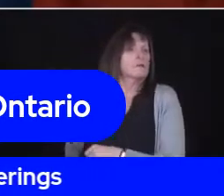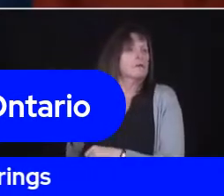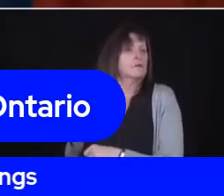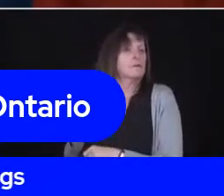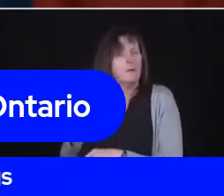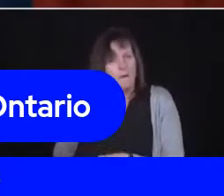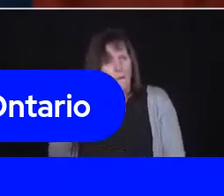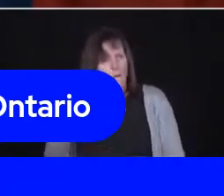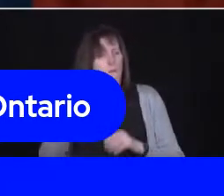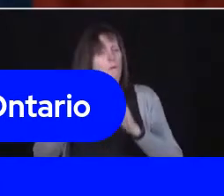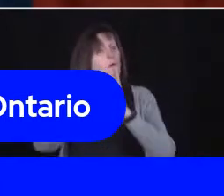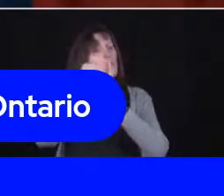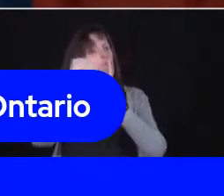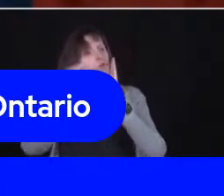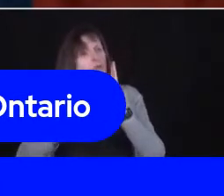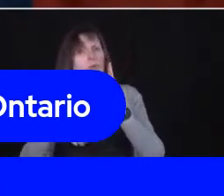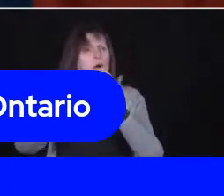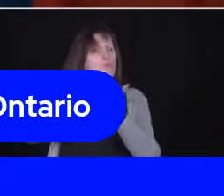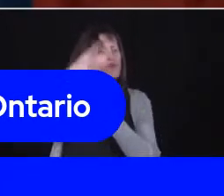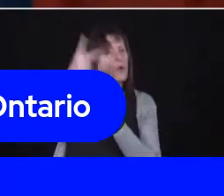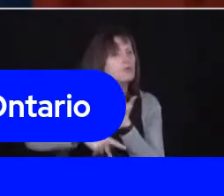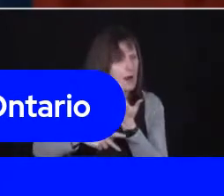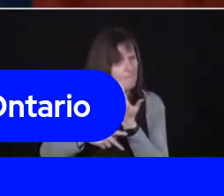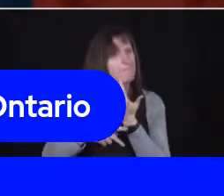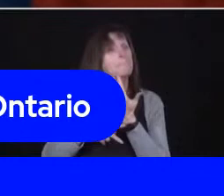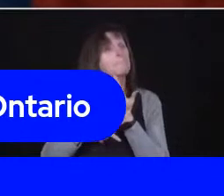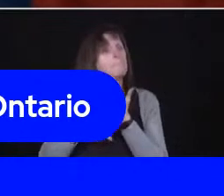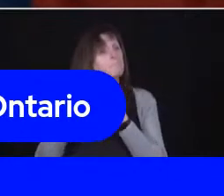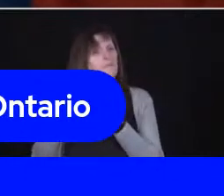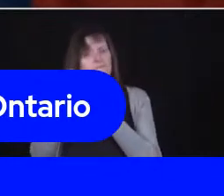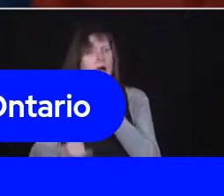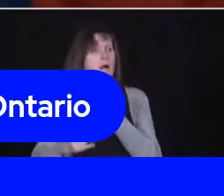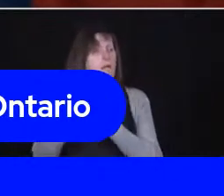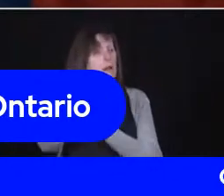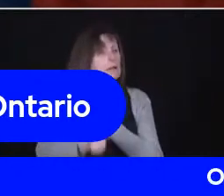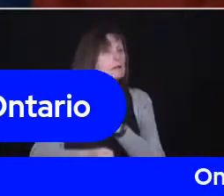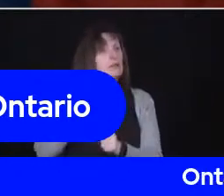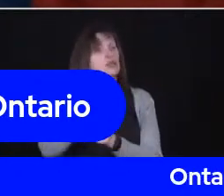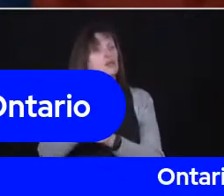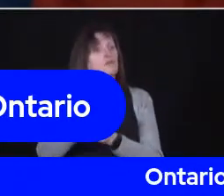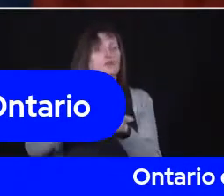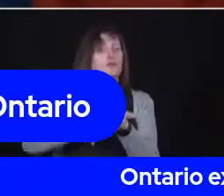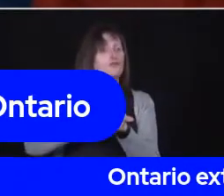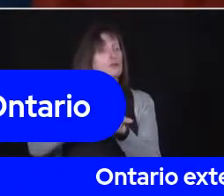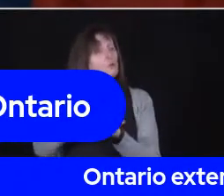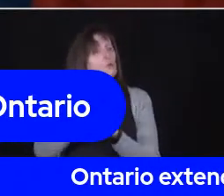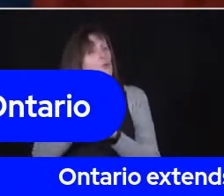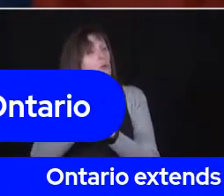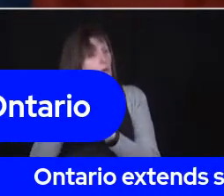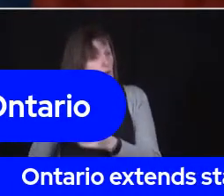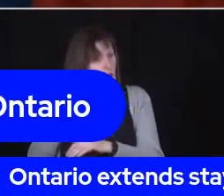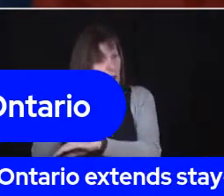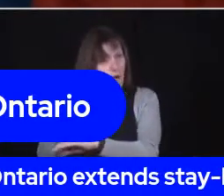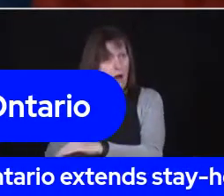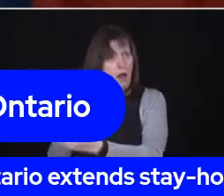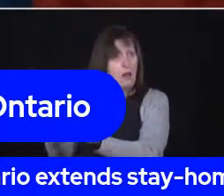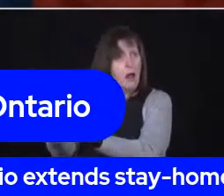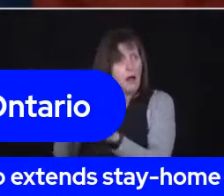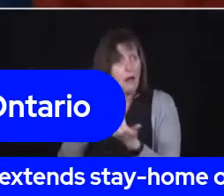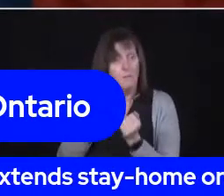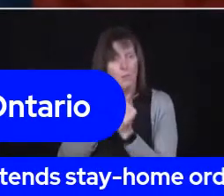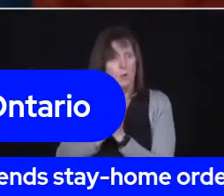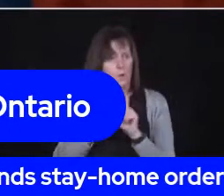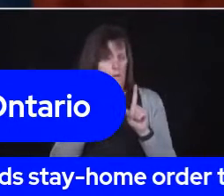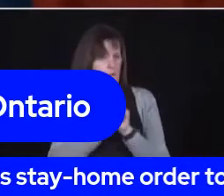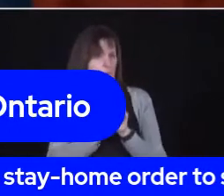extern program to students who are in their final years of nursing programs to be able to come in and work under supervision. We